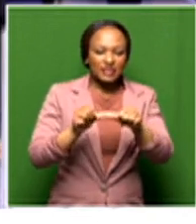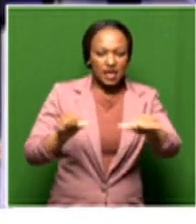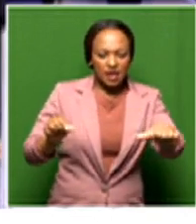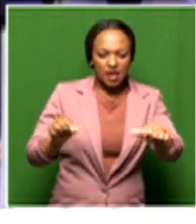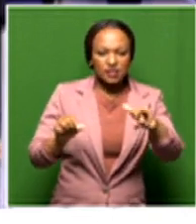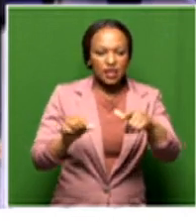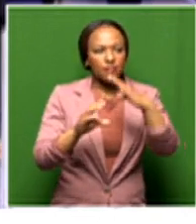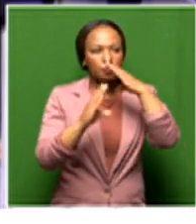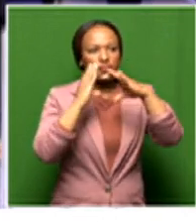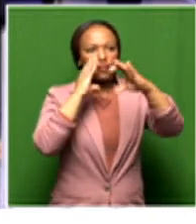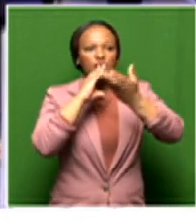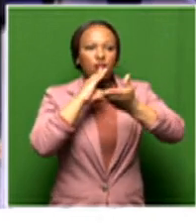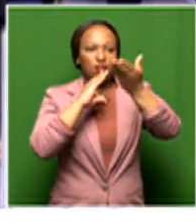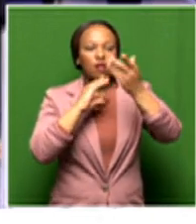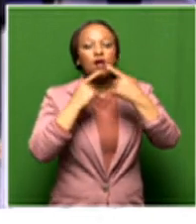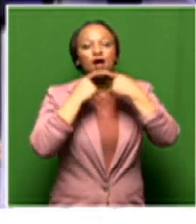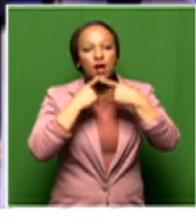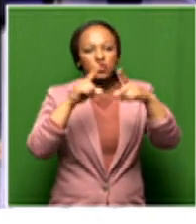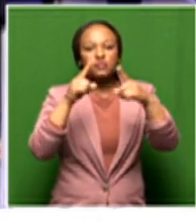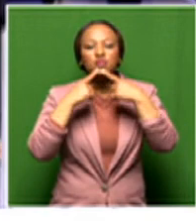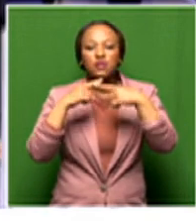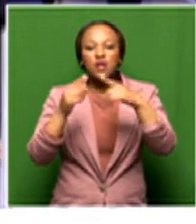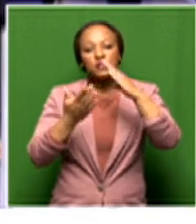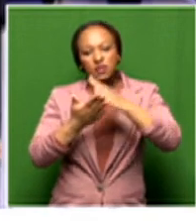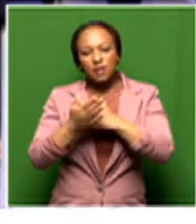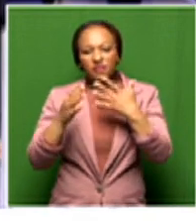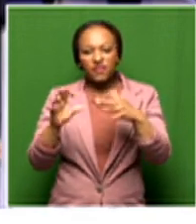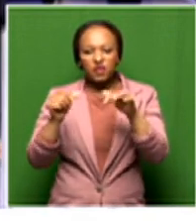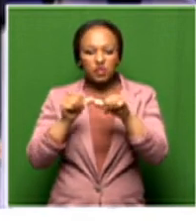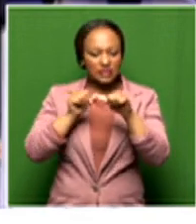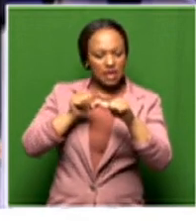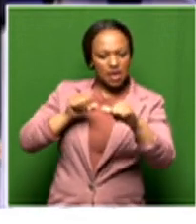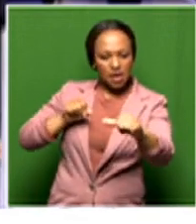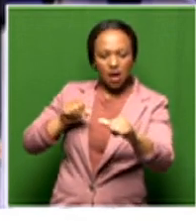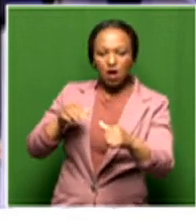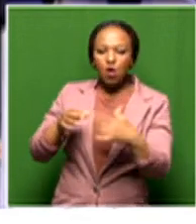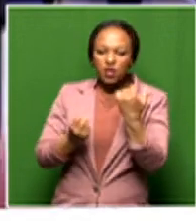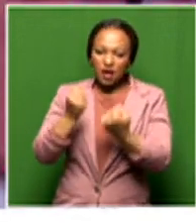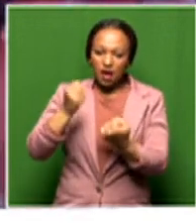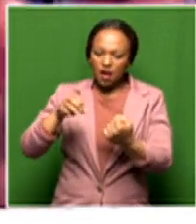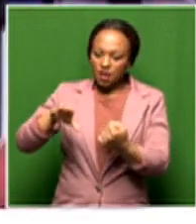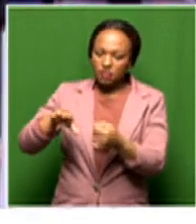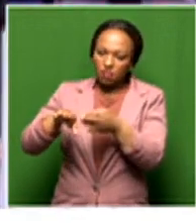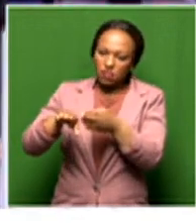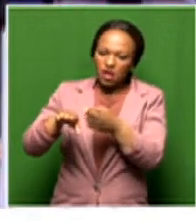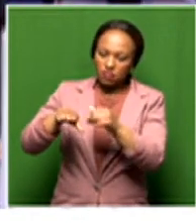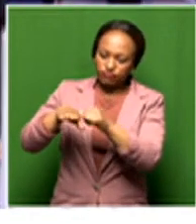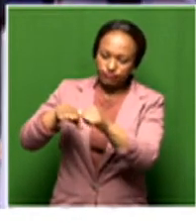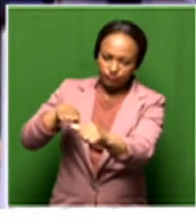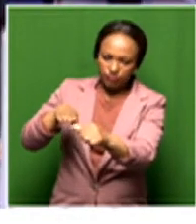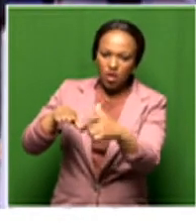on the loud hailer, then some of them decide to put the sticker on the side of the vehicle instead of on the loud